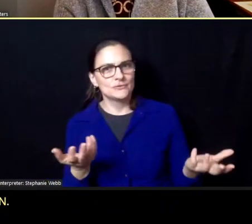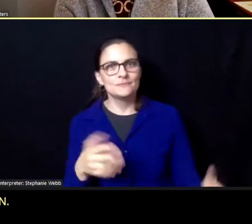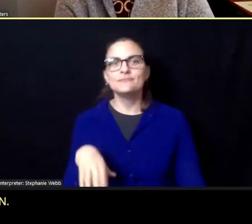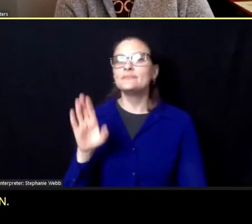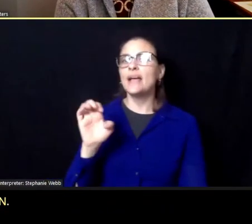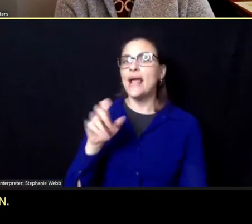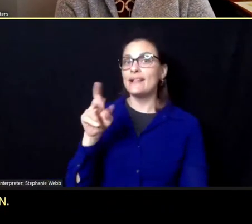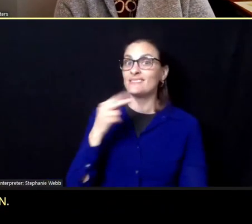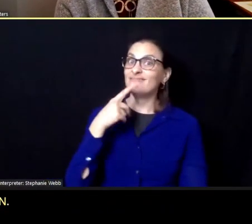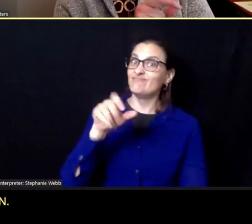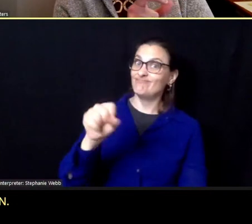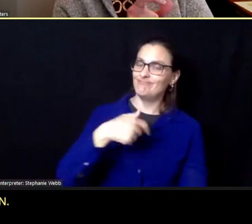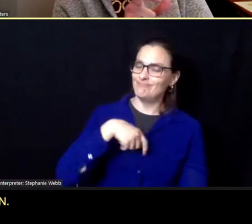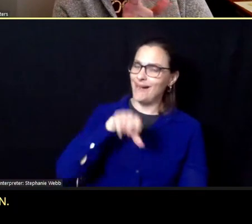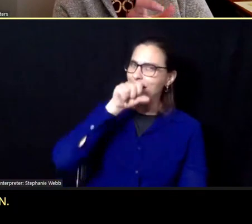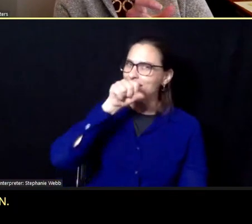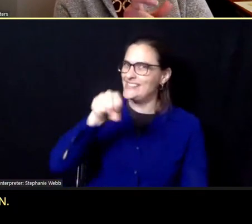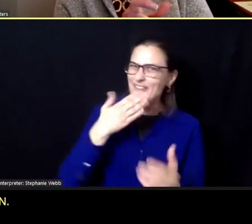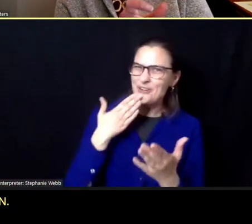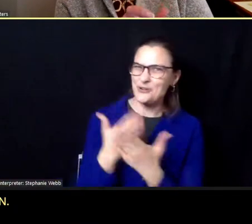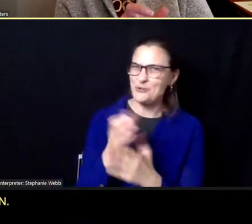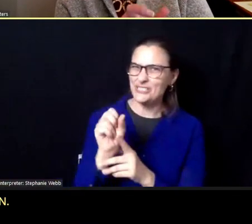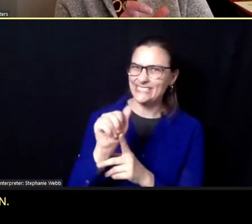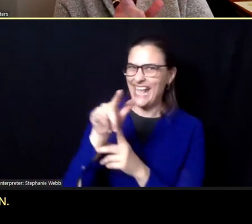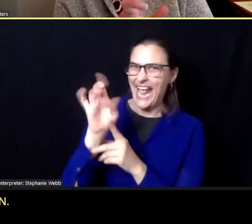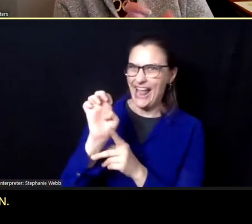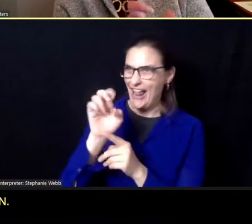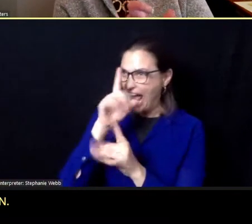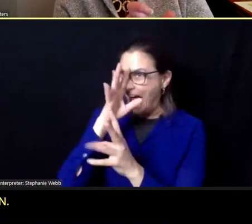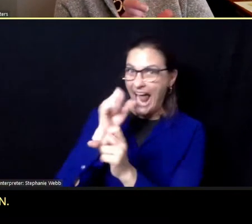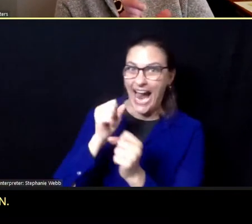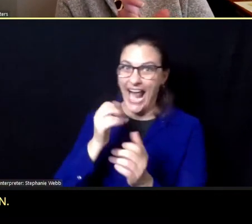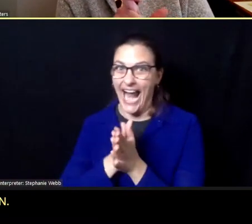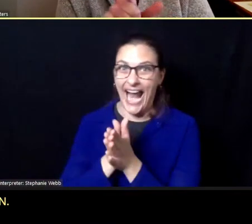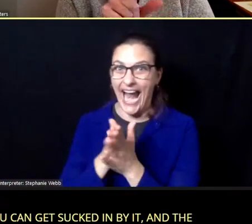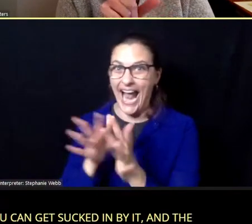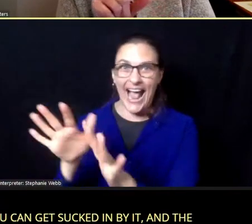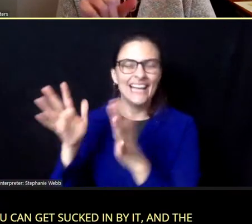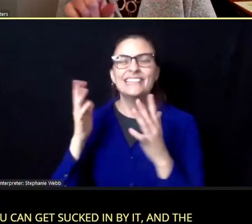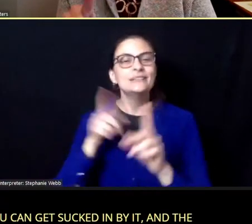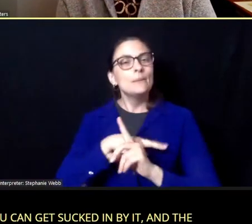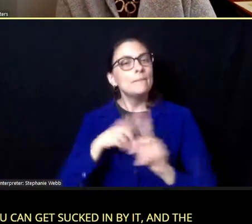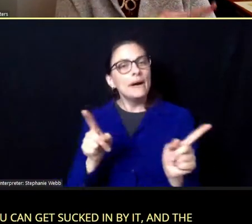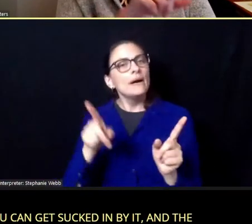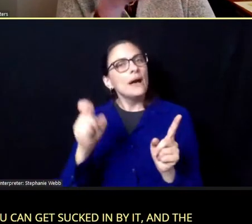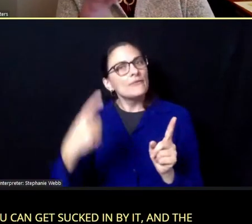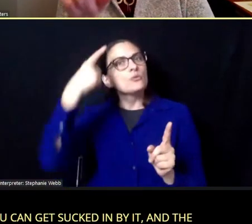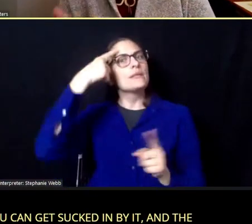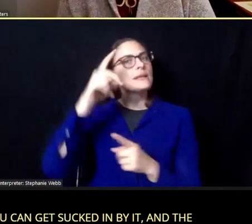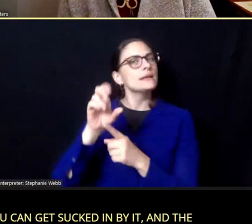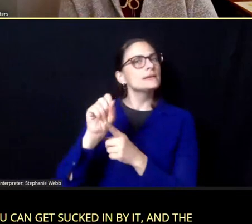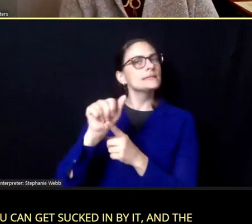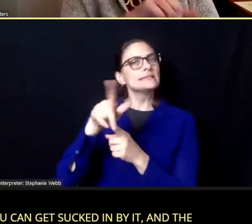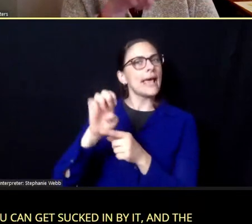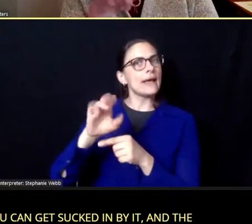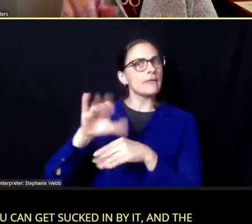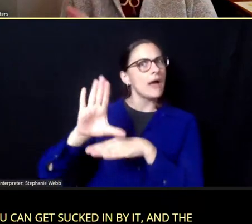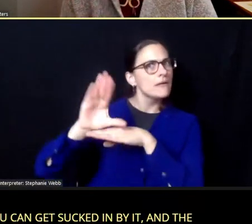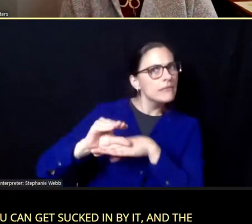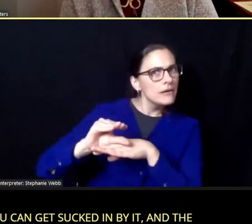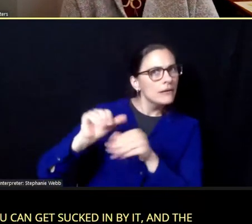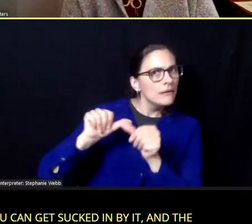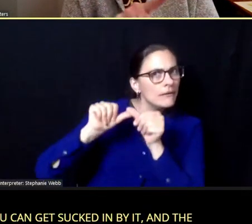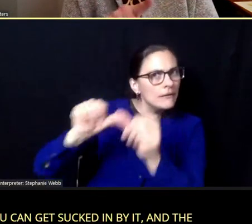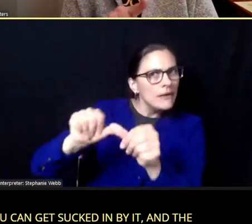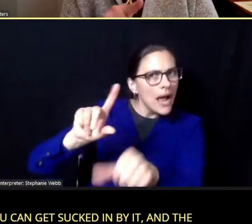rules around maybe how long a sale is going to last. And the only reason I'm saying that is that doing this wrapping up of prices, adding together